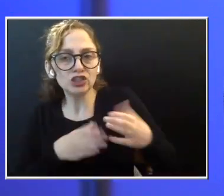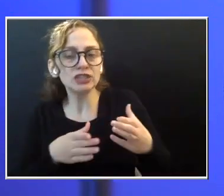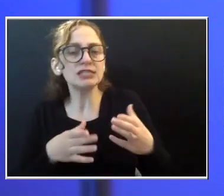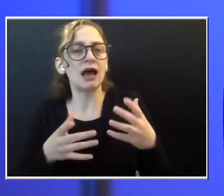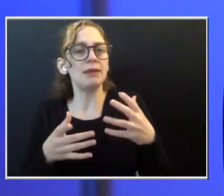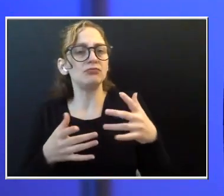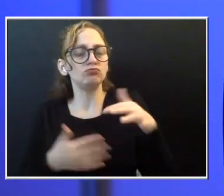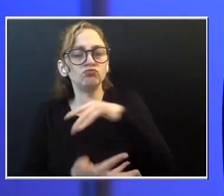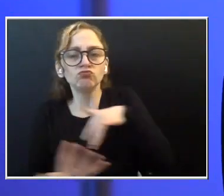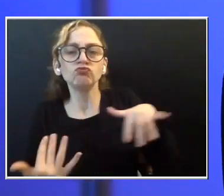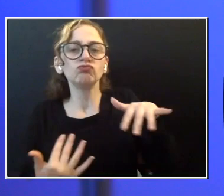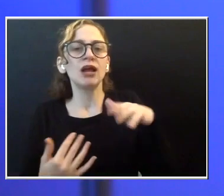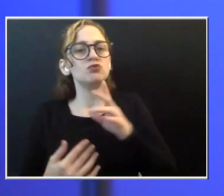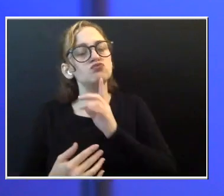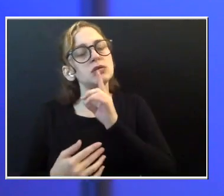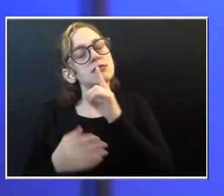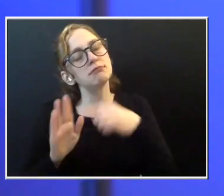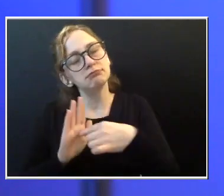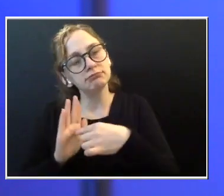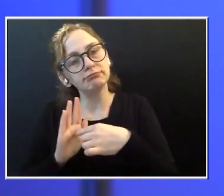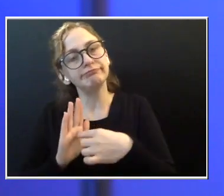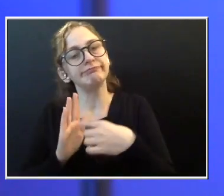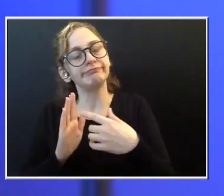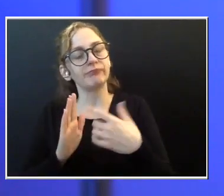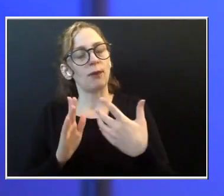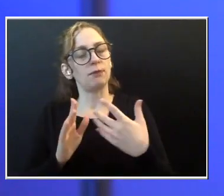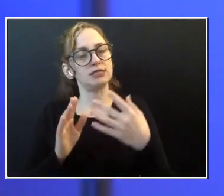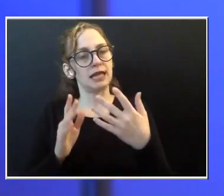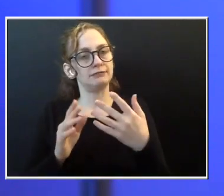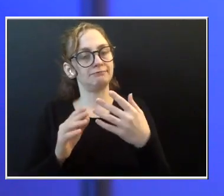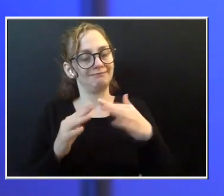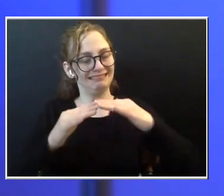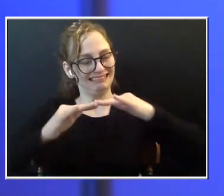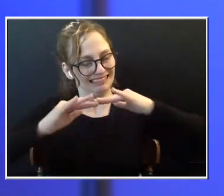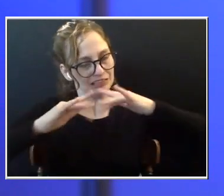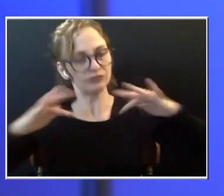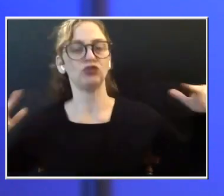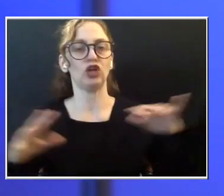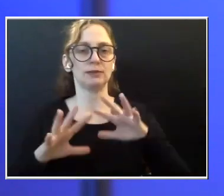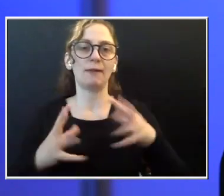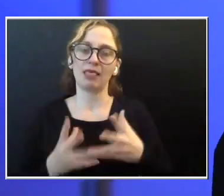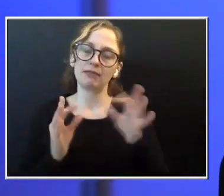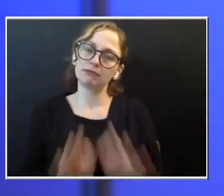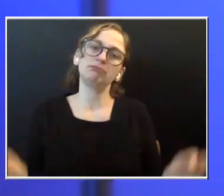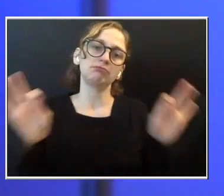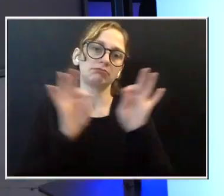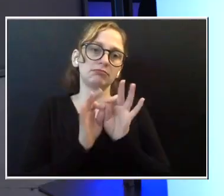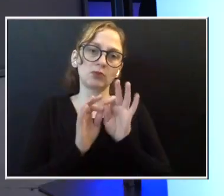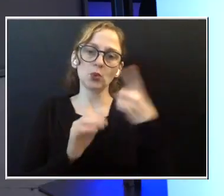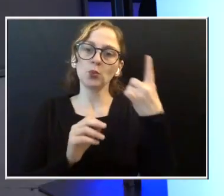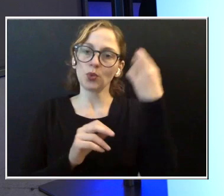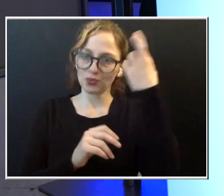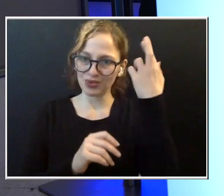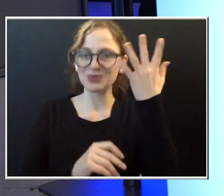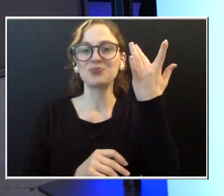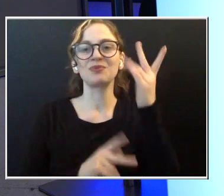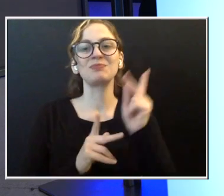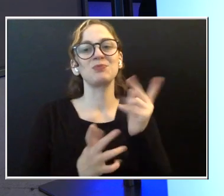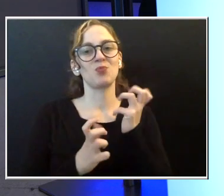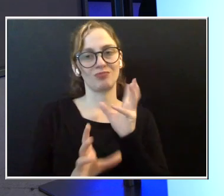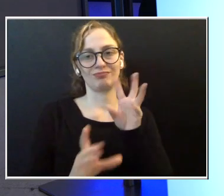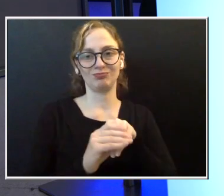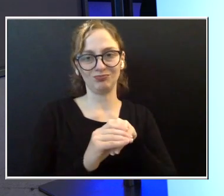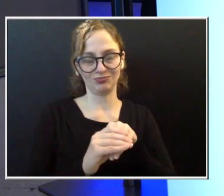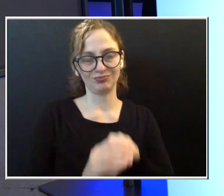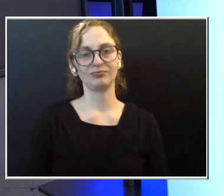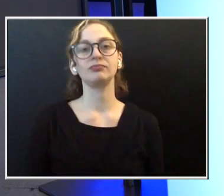populations get represented in this study. That's one of the reasons I think people want to participate. It's a really big deal. So 1 million people